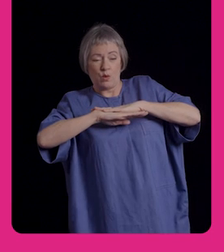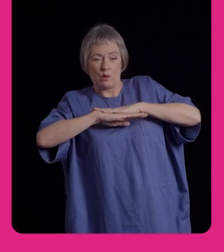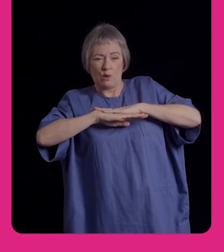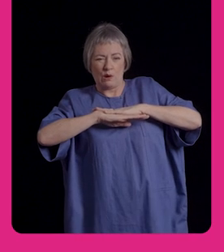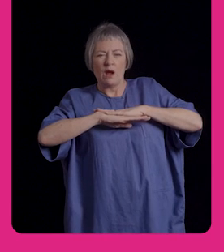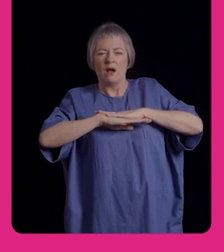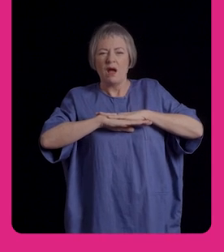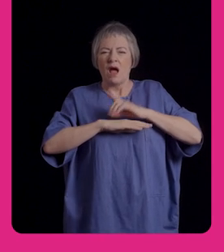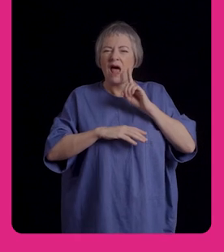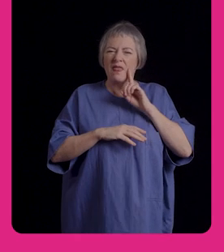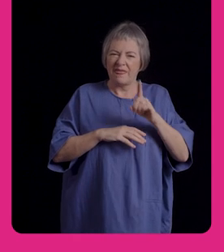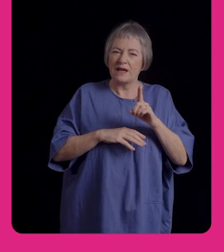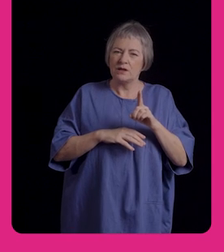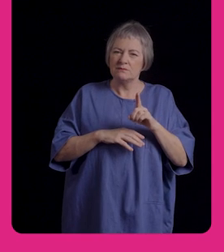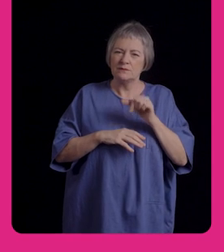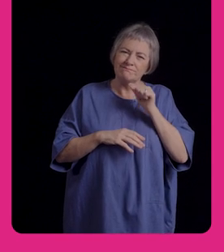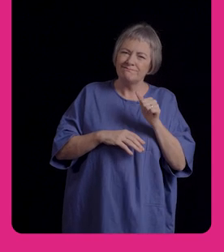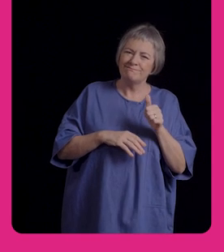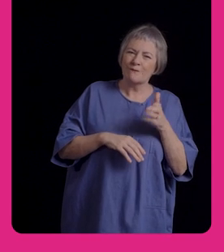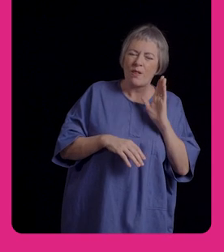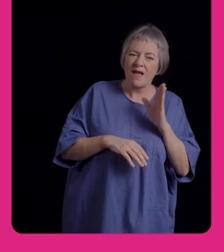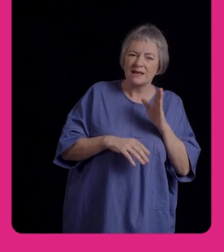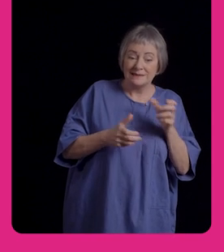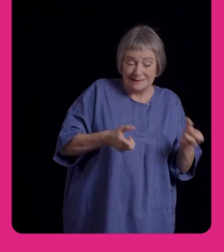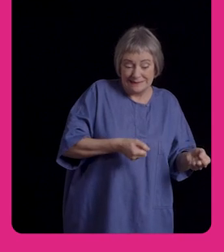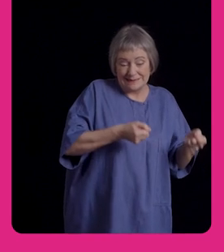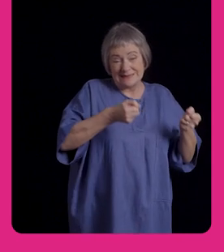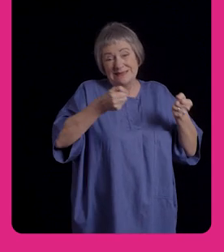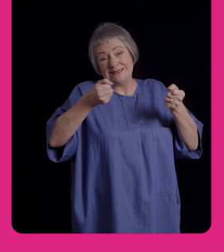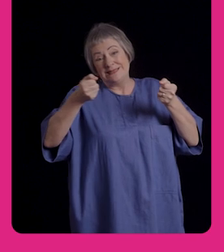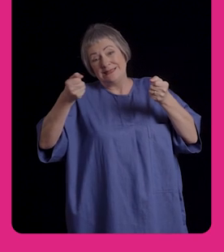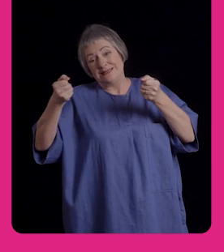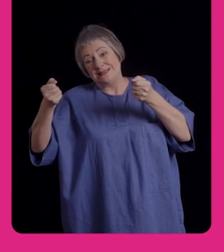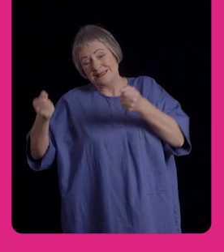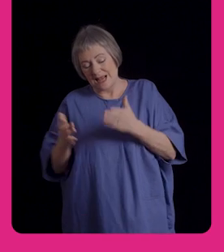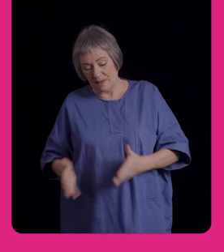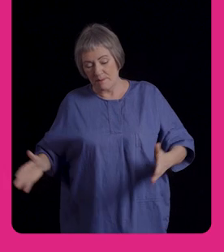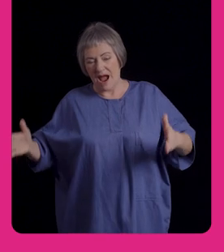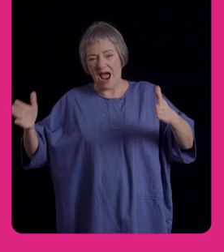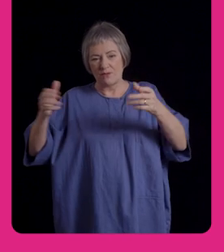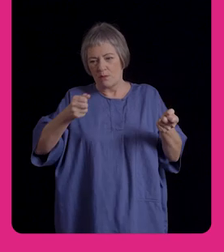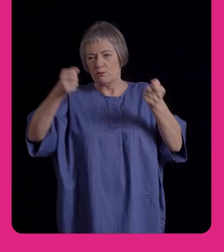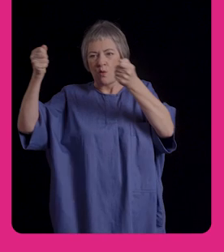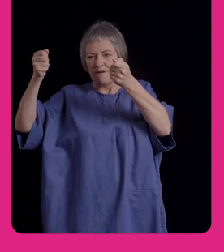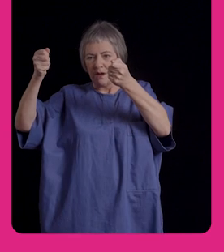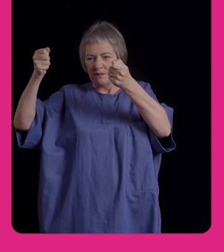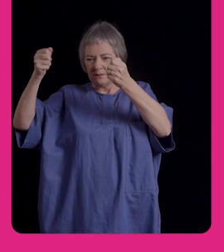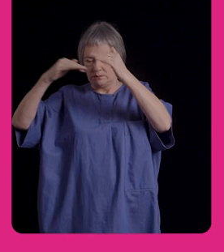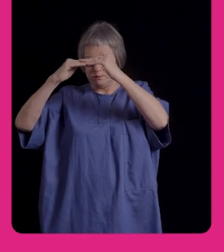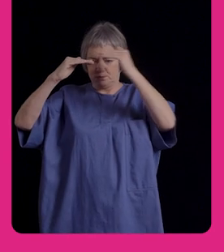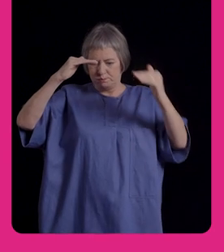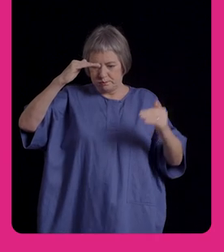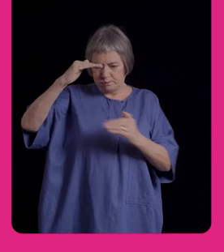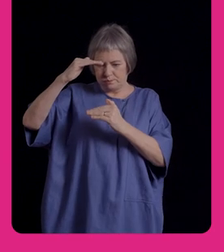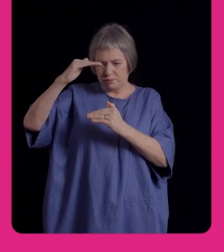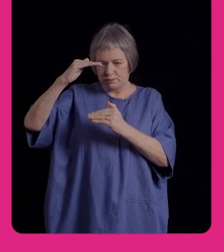again. I think you're probably a little unlucky in that they do take this barrel and move it down to